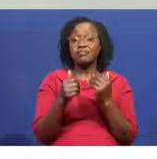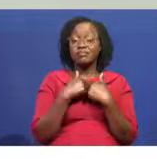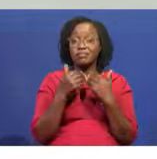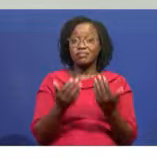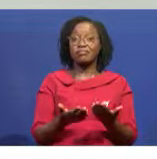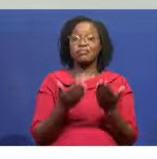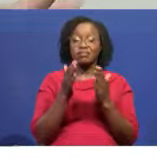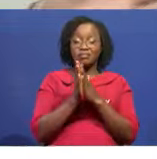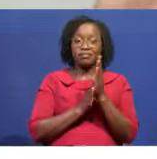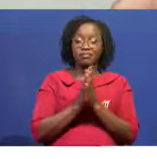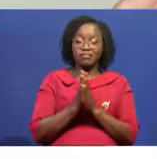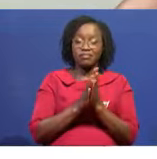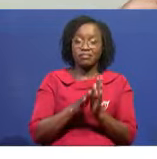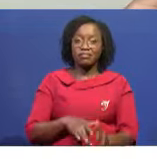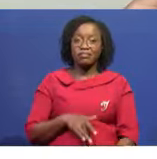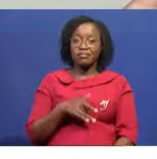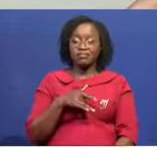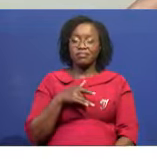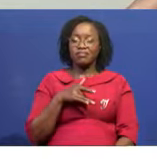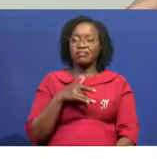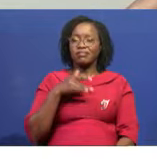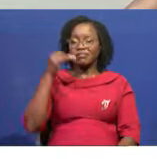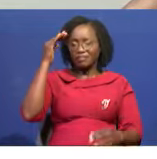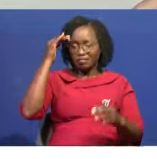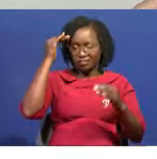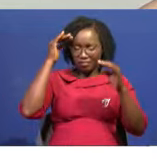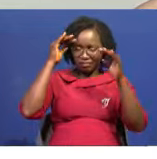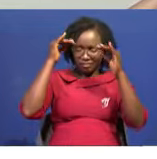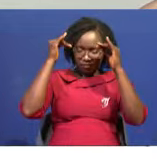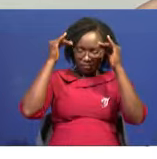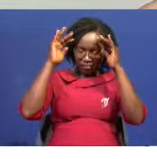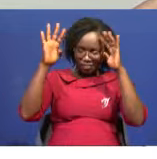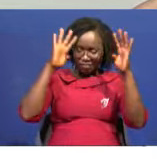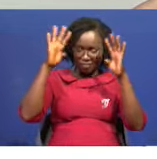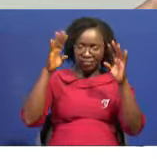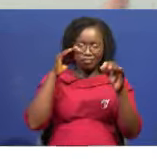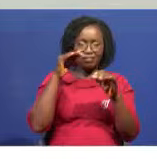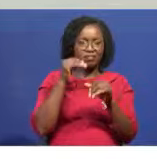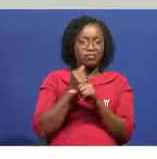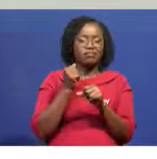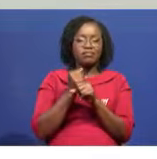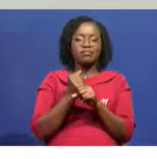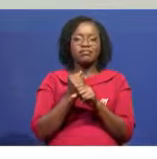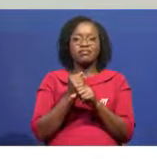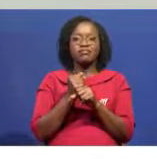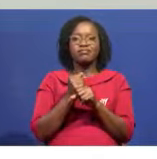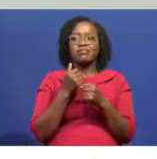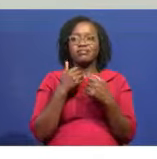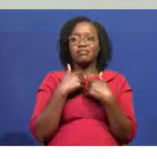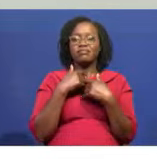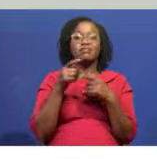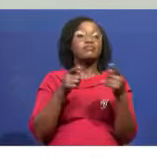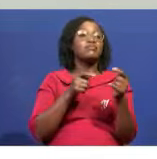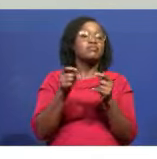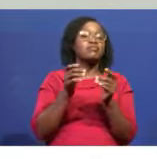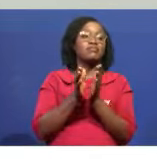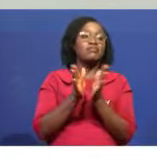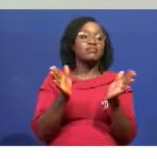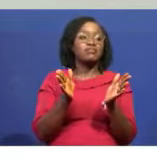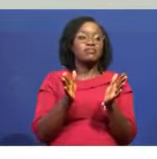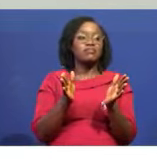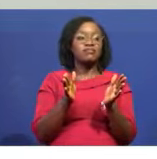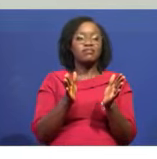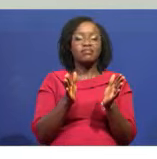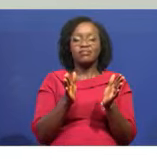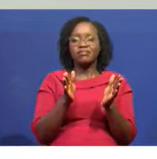their morale through the current innovative function you were talking about that you will carry out in terms of governance and openness. So in